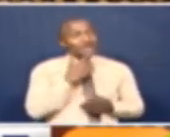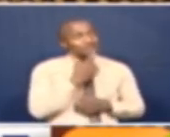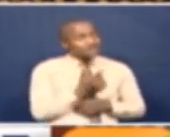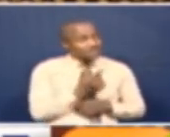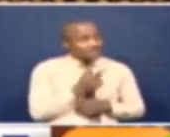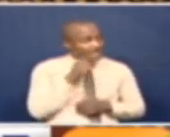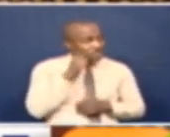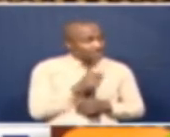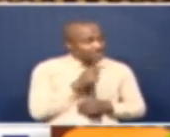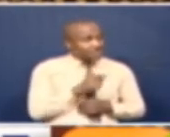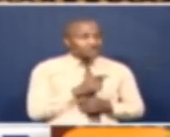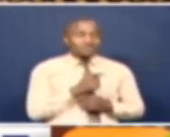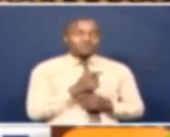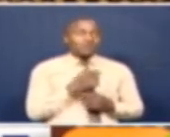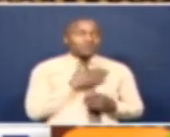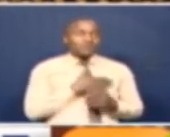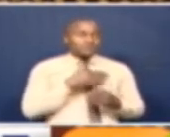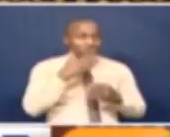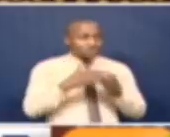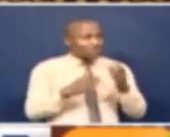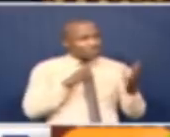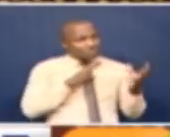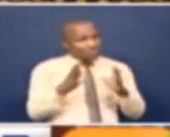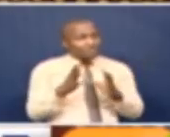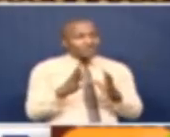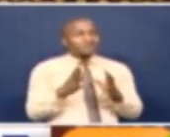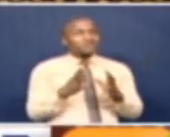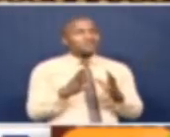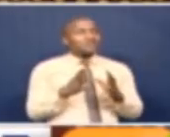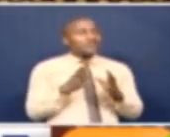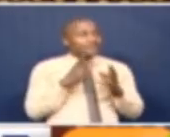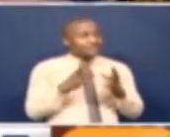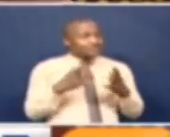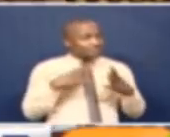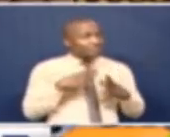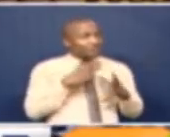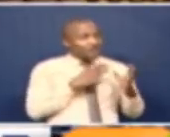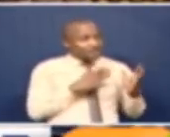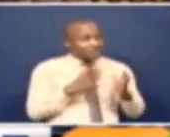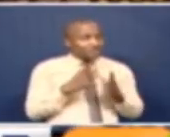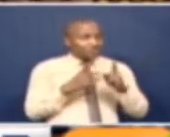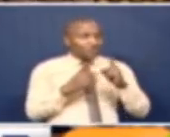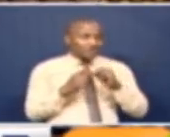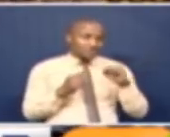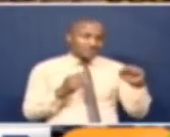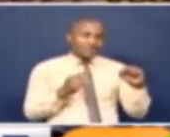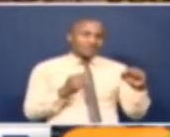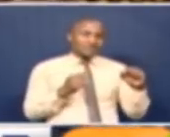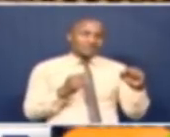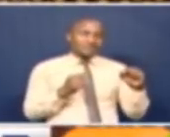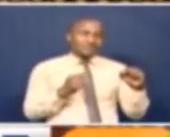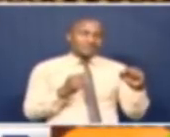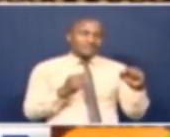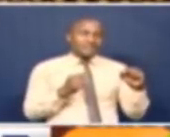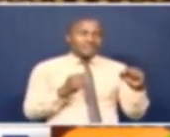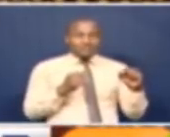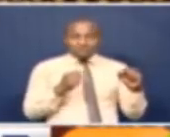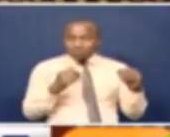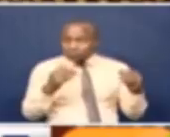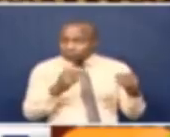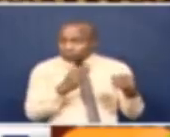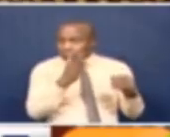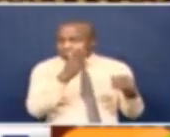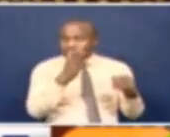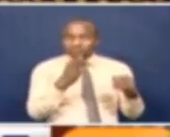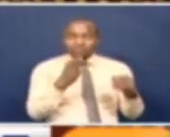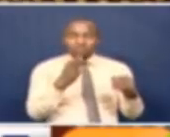this is not complex. It's an arrangement of people on one side have been outmaneuvered by an arrangement of